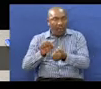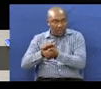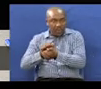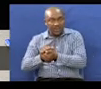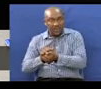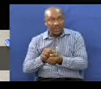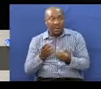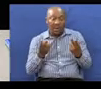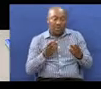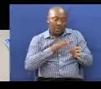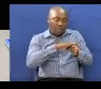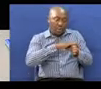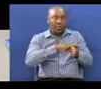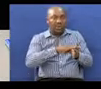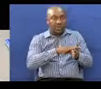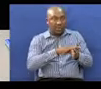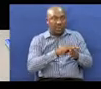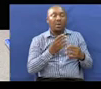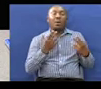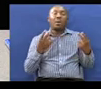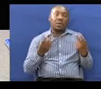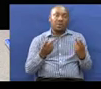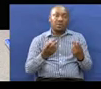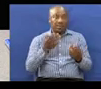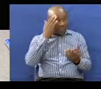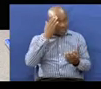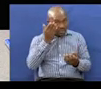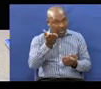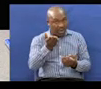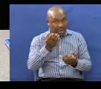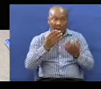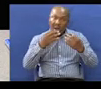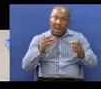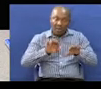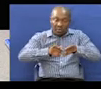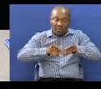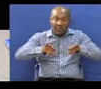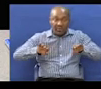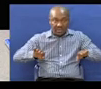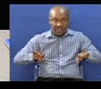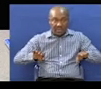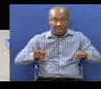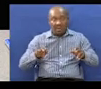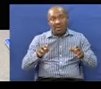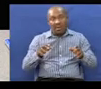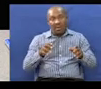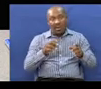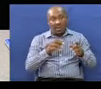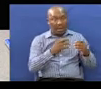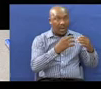of oxygen. But also, we know how to differentiate oxygen